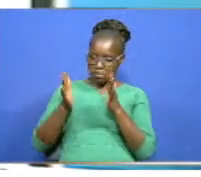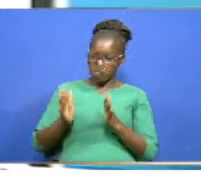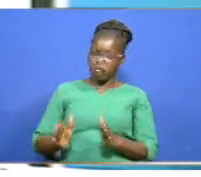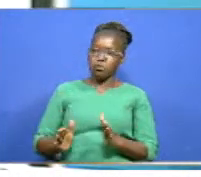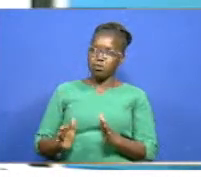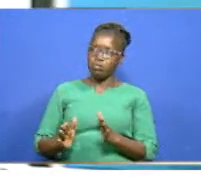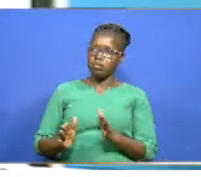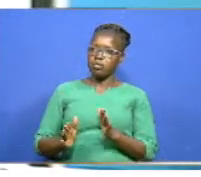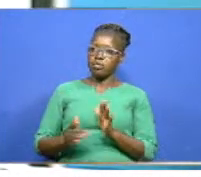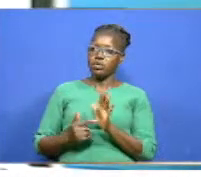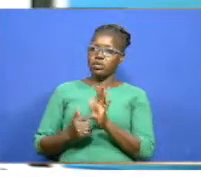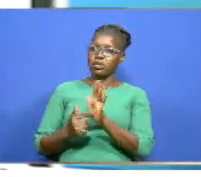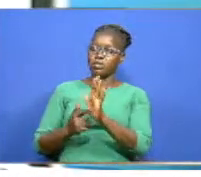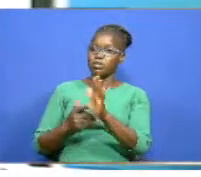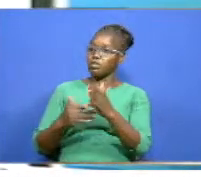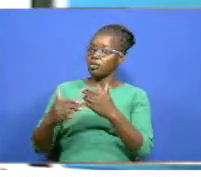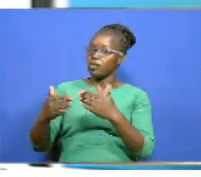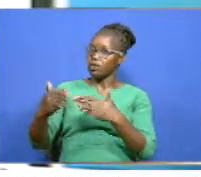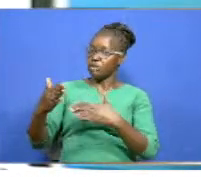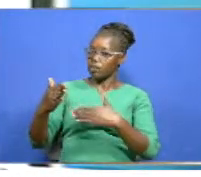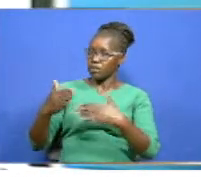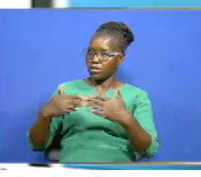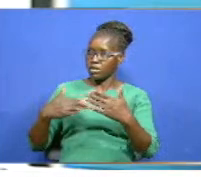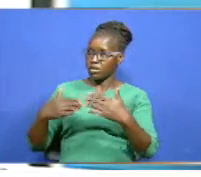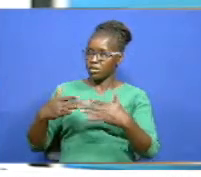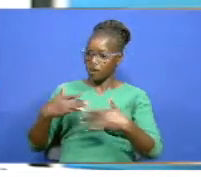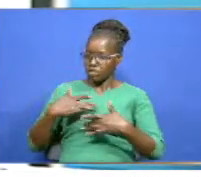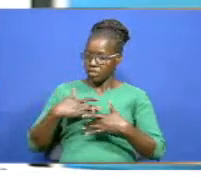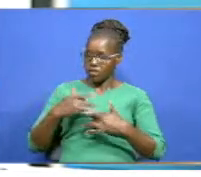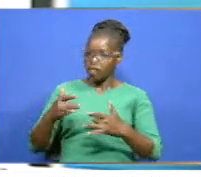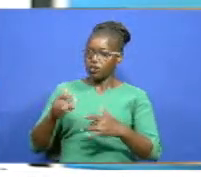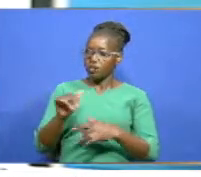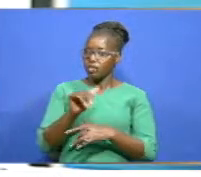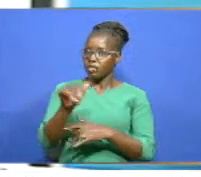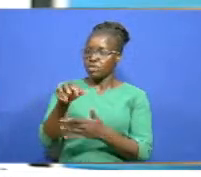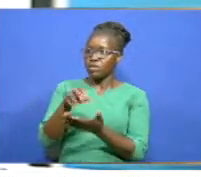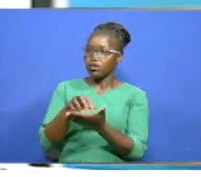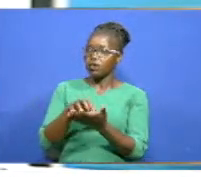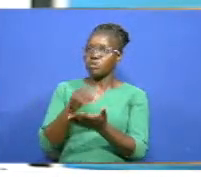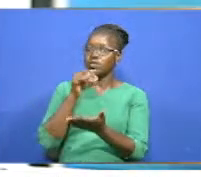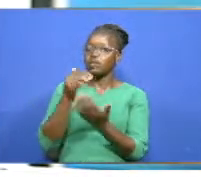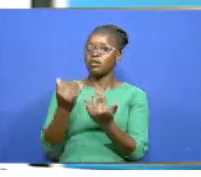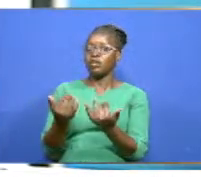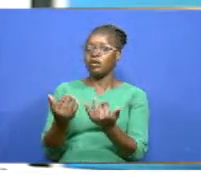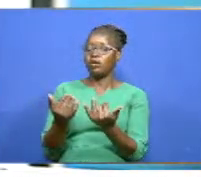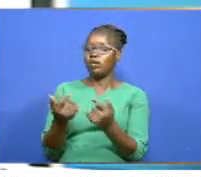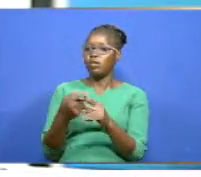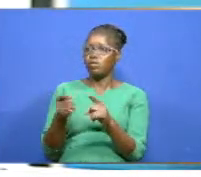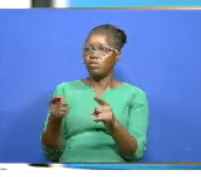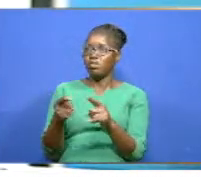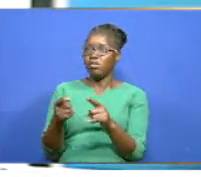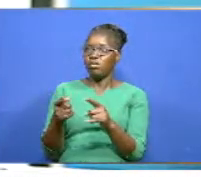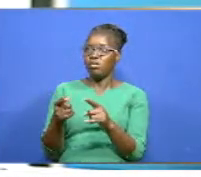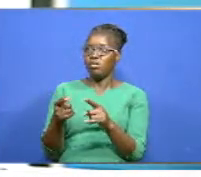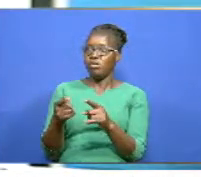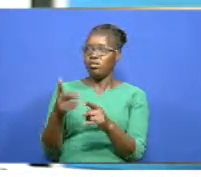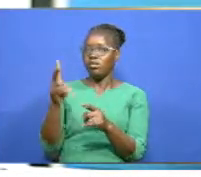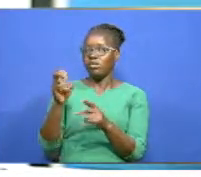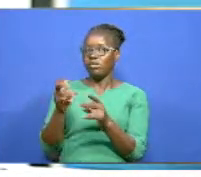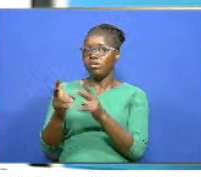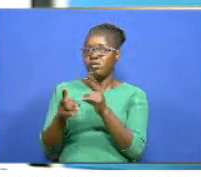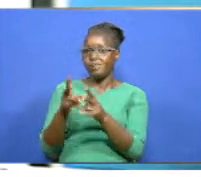are already showing signals of their interest for those seats, not just now. Yes. But even in